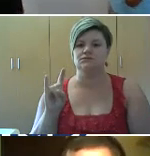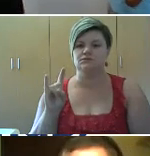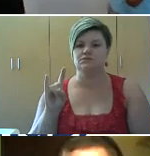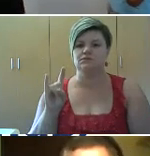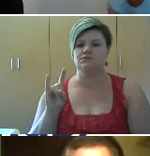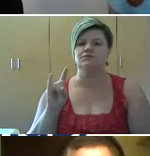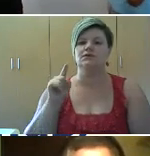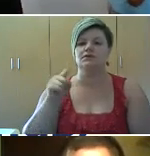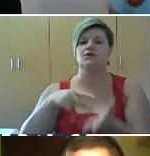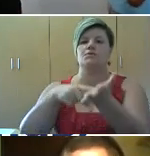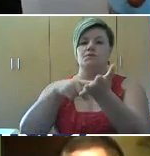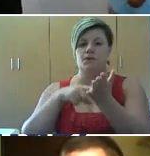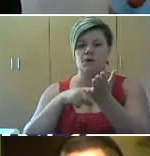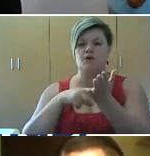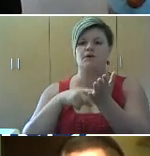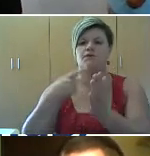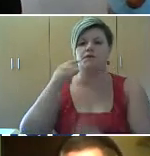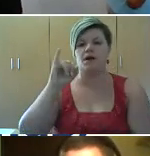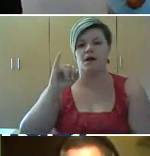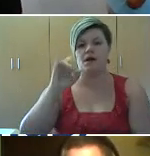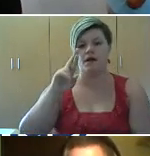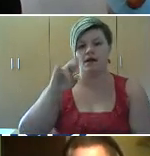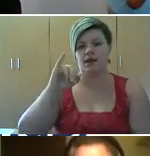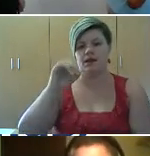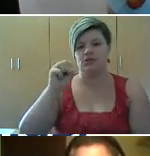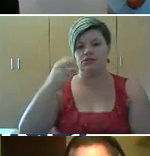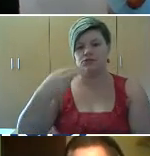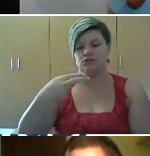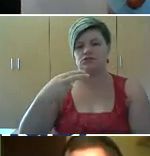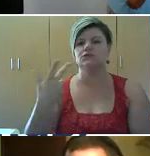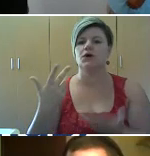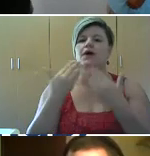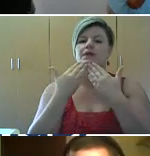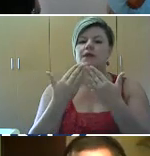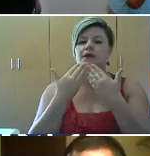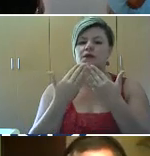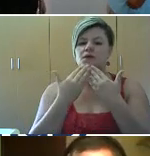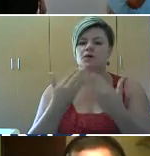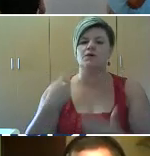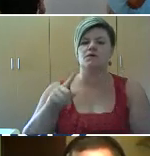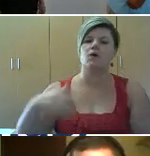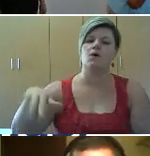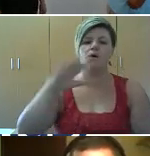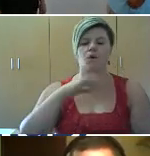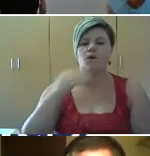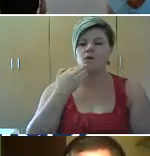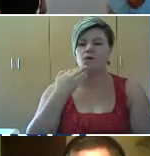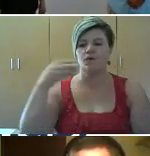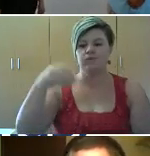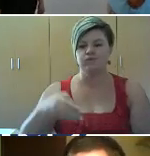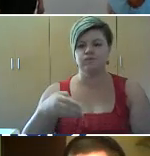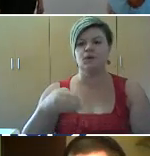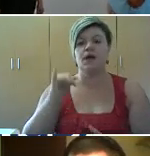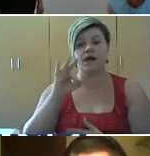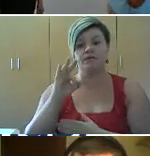is borrowed from Irish Sign Language. So thank you very much, everyone, for attending. If you have